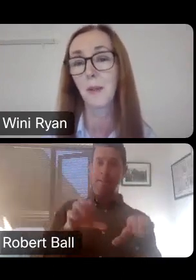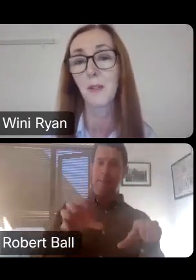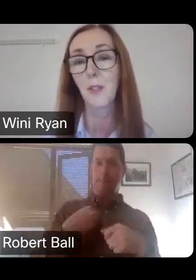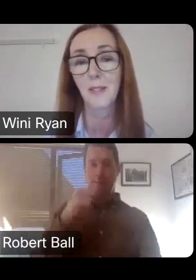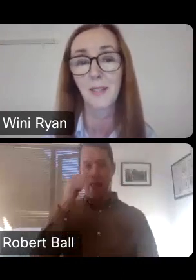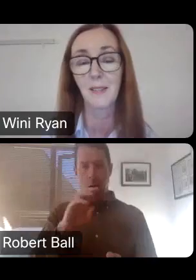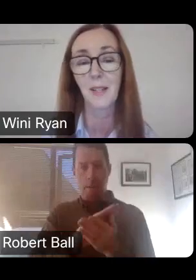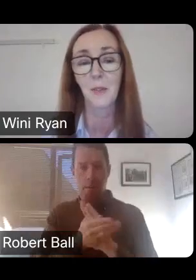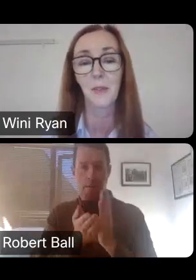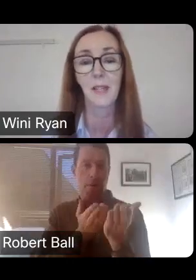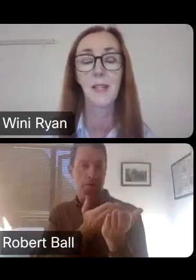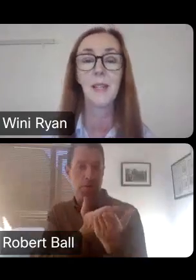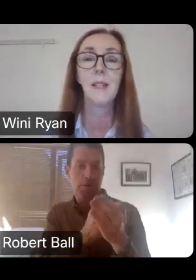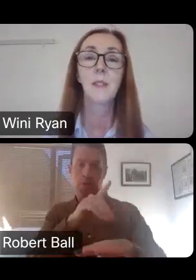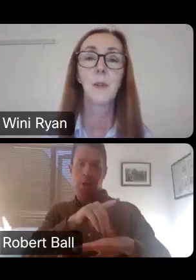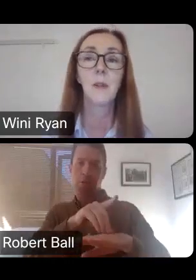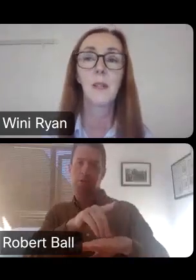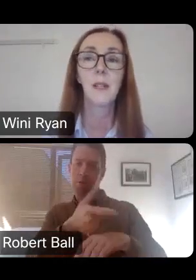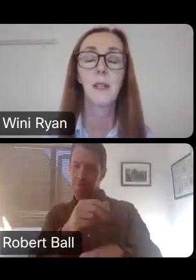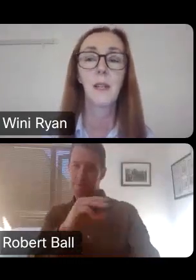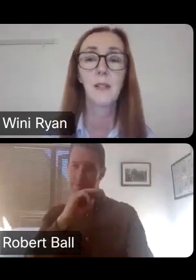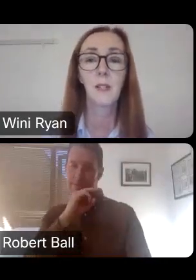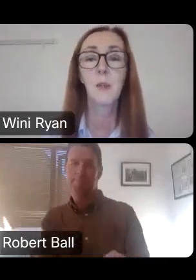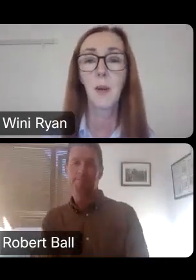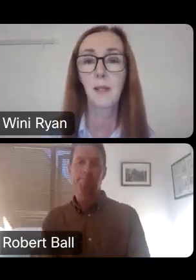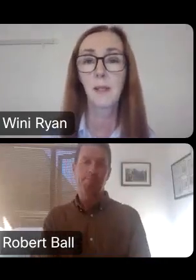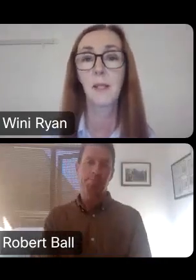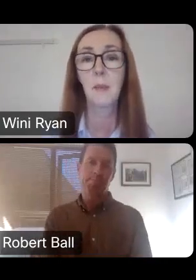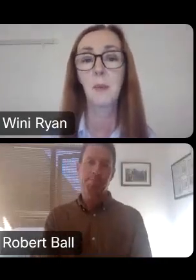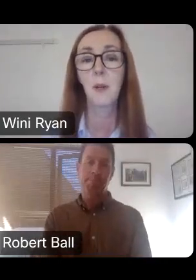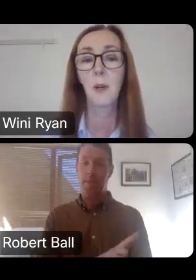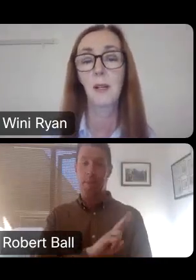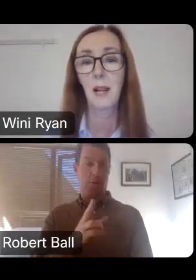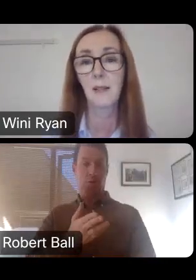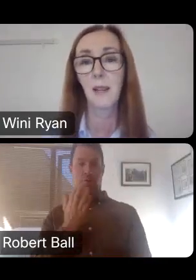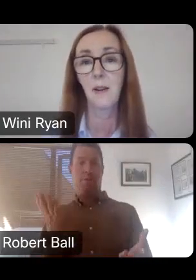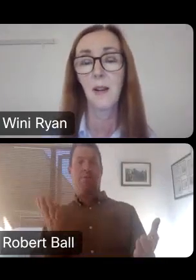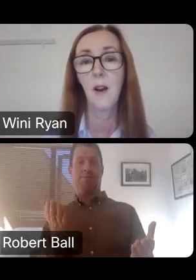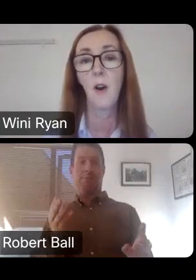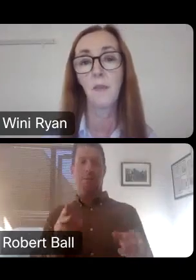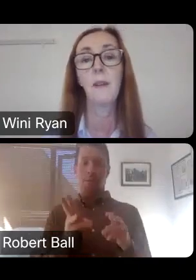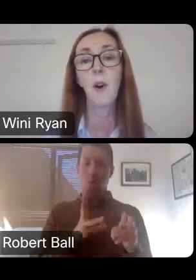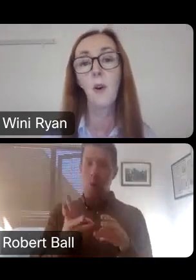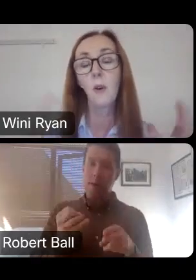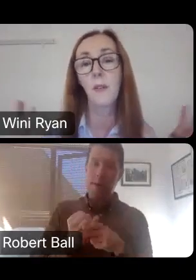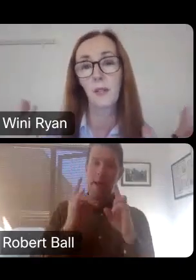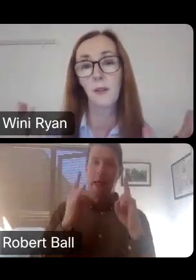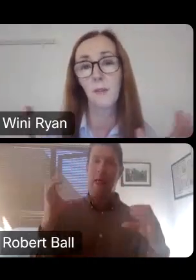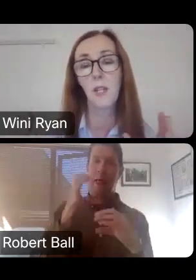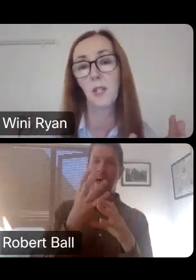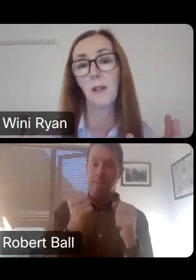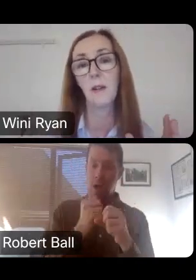become a consultant and that sort of thing. So it's not surprising that people who work in healthcare often have all of